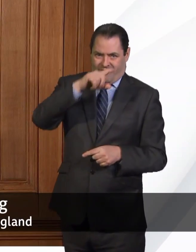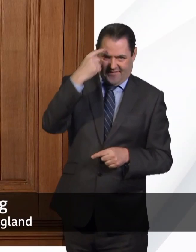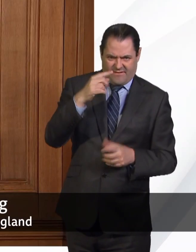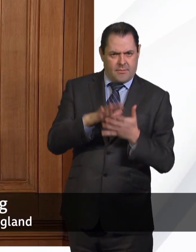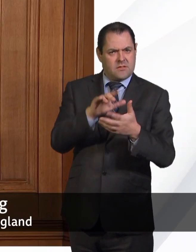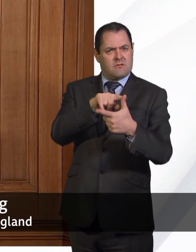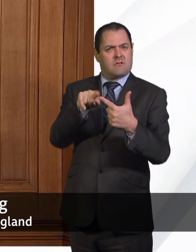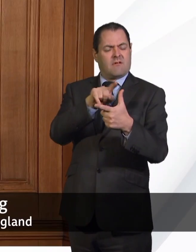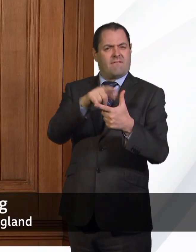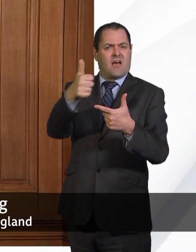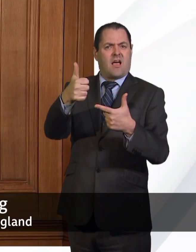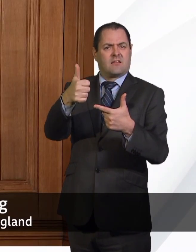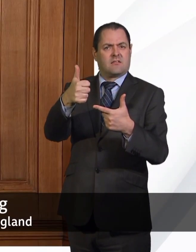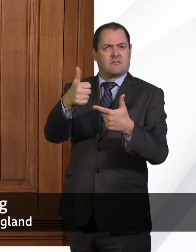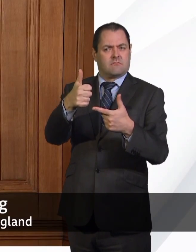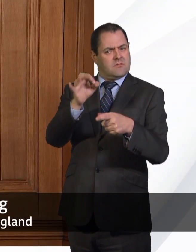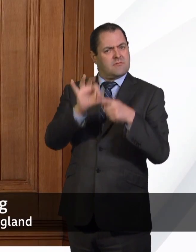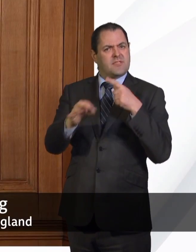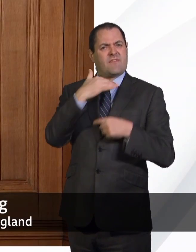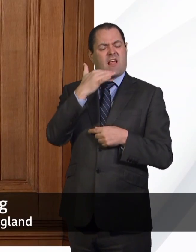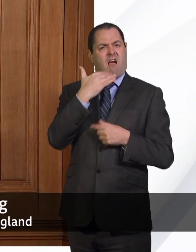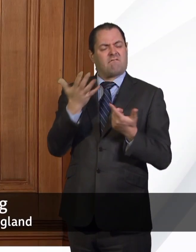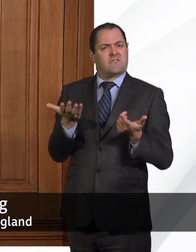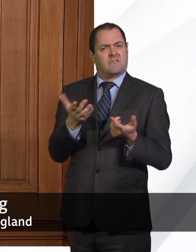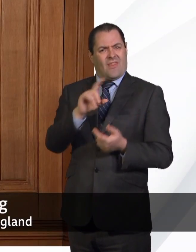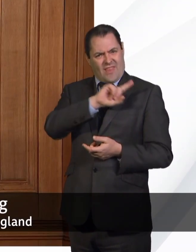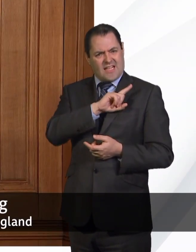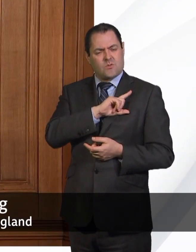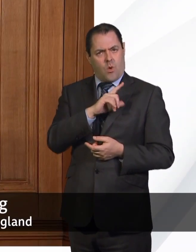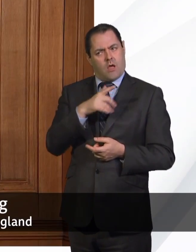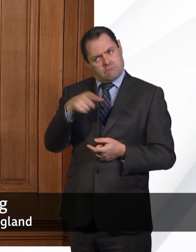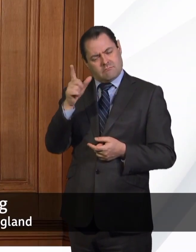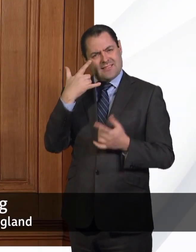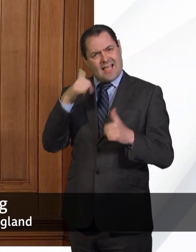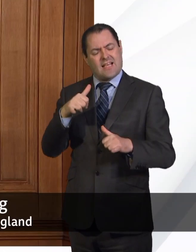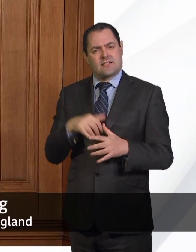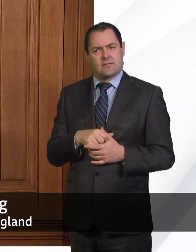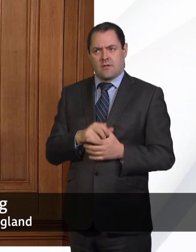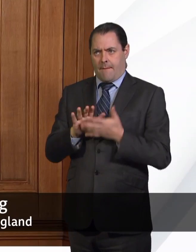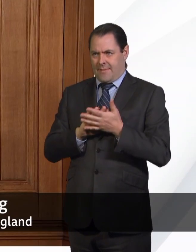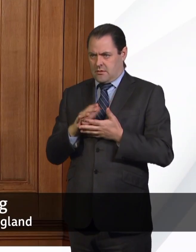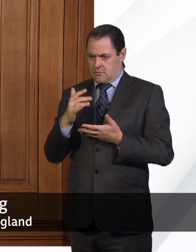good. The specificity is reasonable, which is why you then need to do a test. So the reason for this is you look